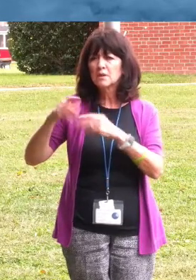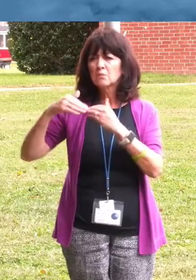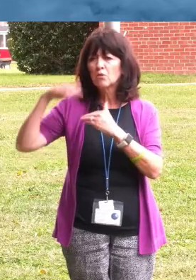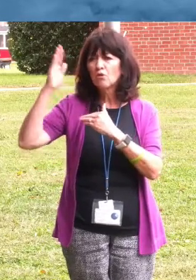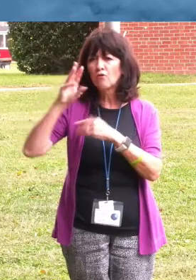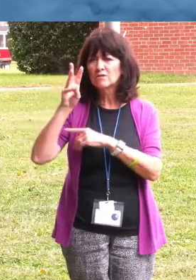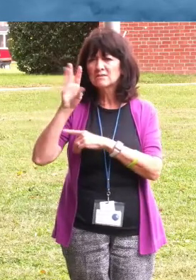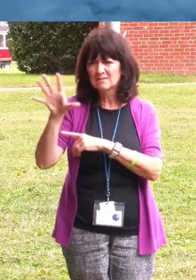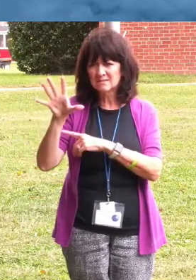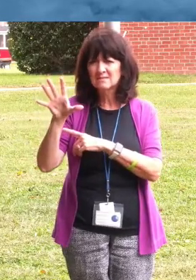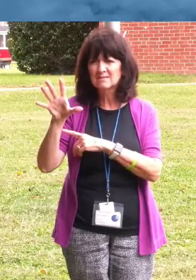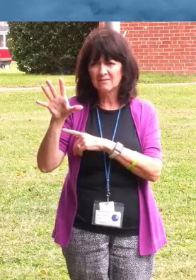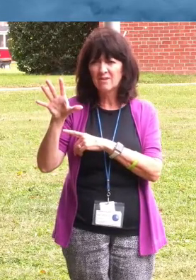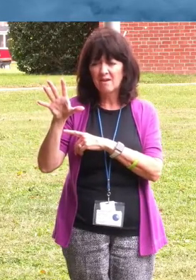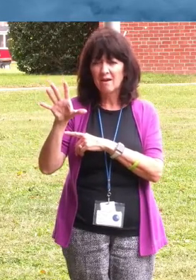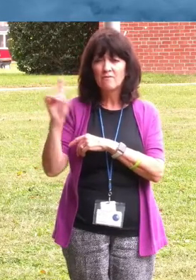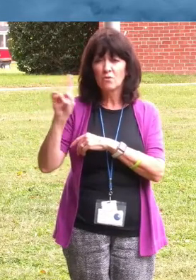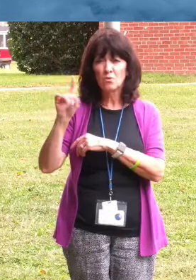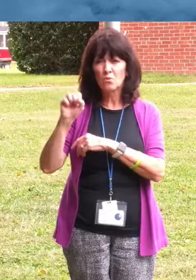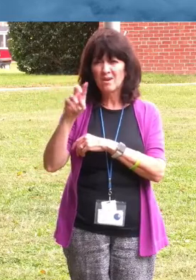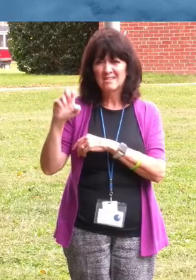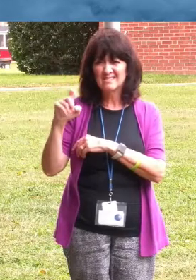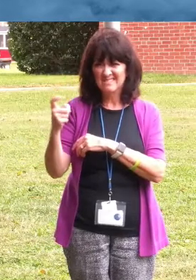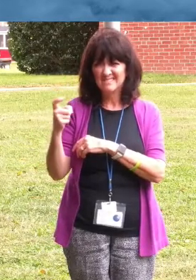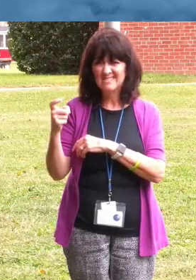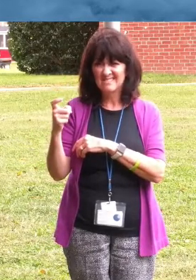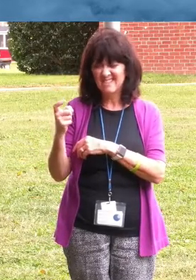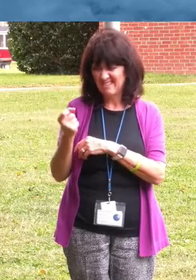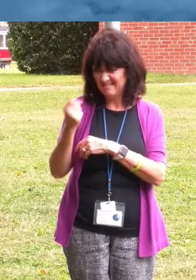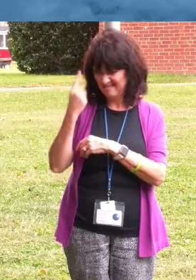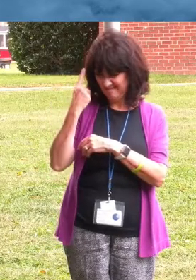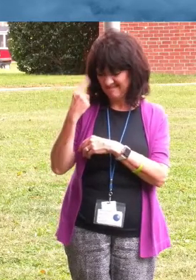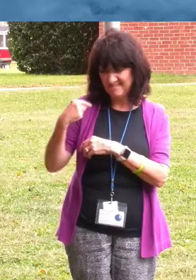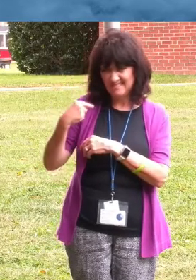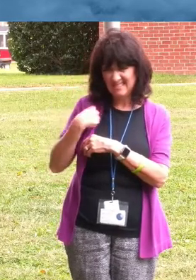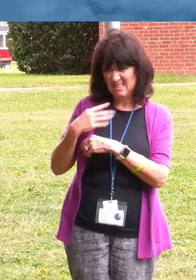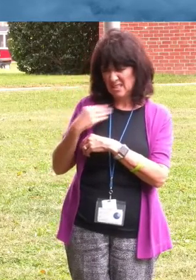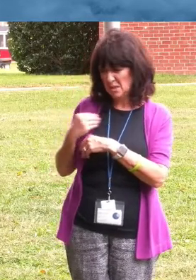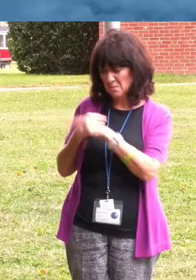population trajectory, it's kind of scary, Governor. You and I are going to move into this next category.